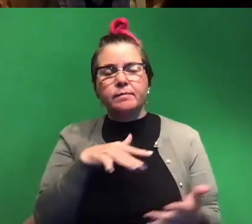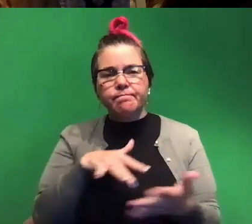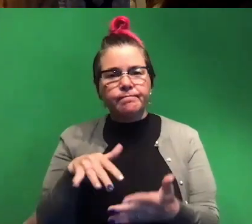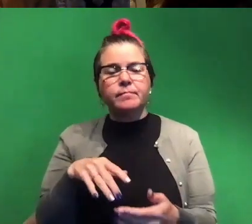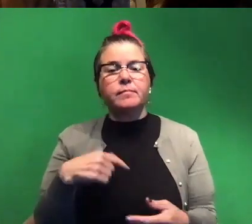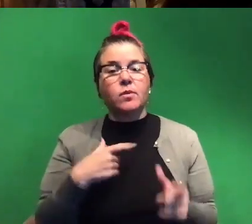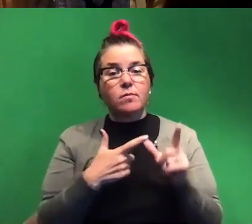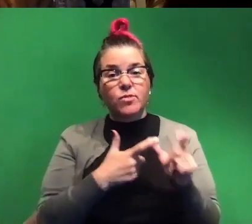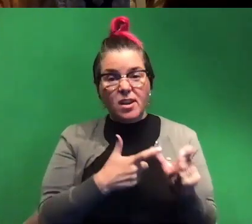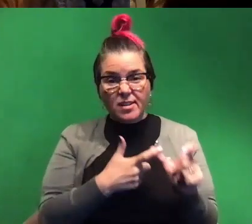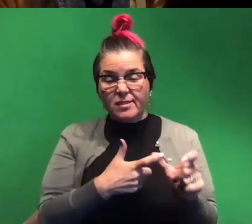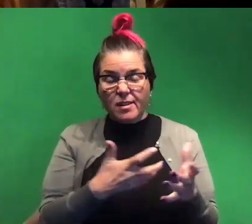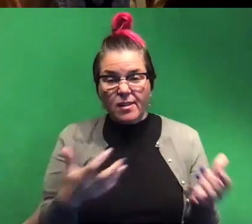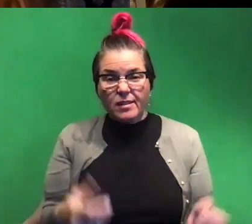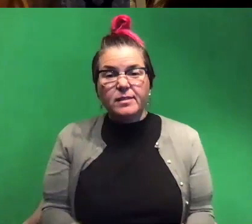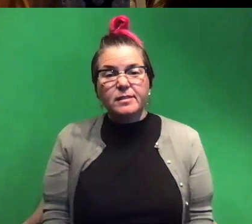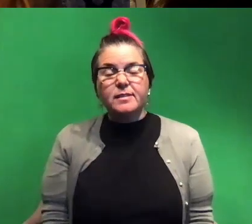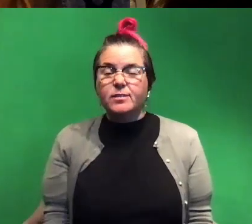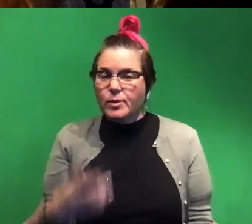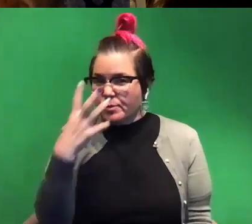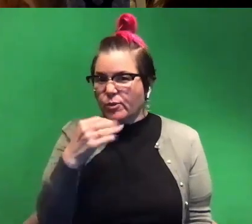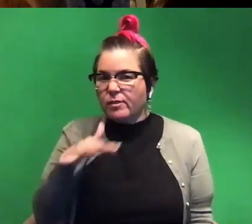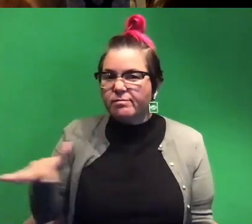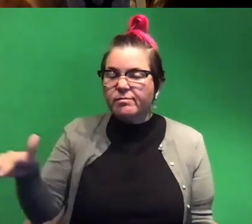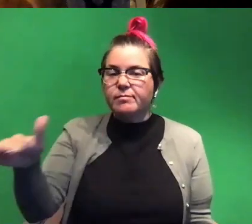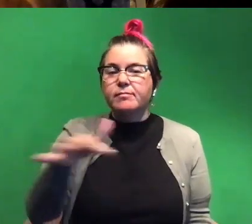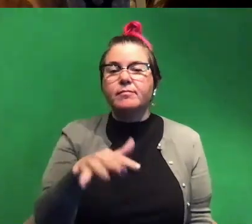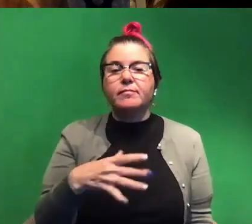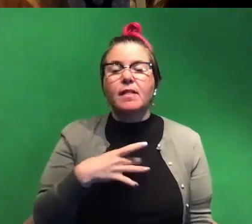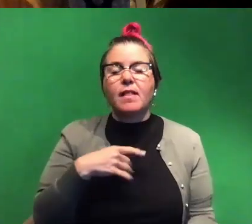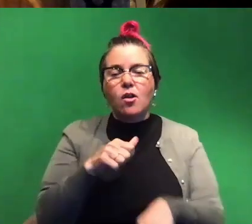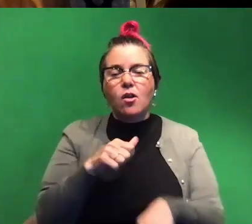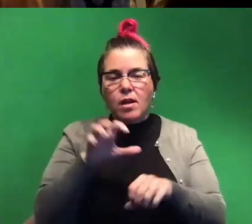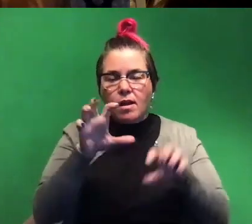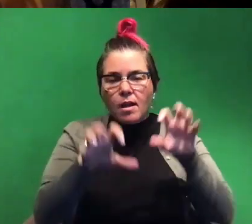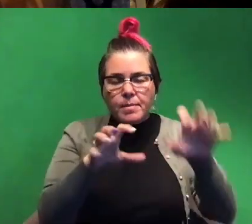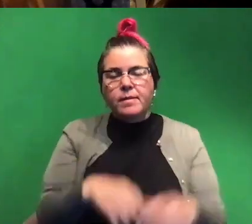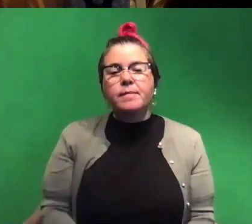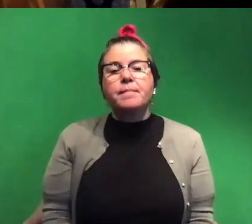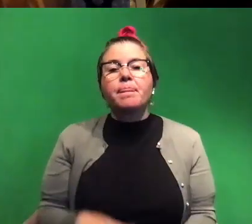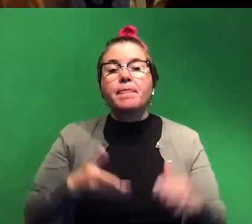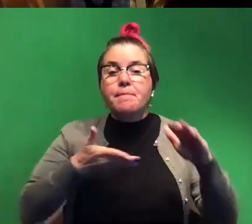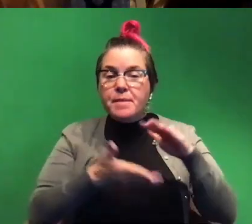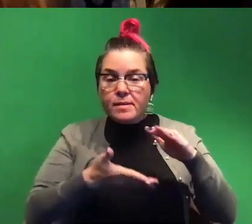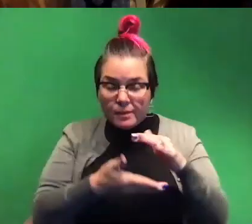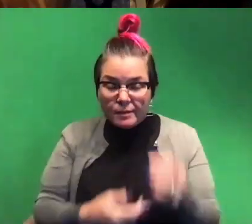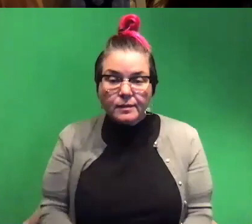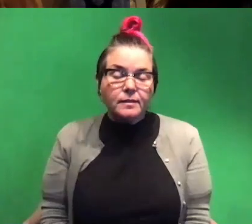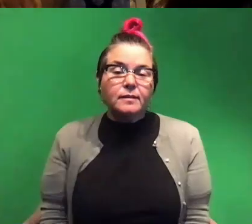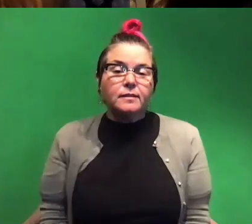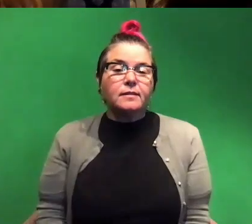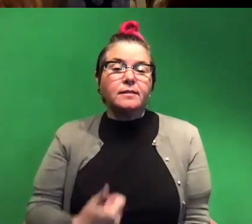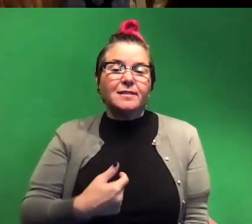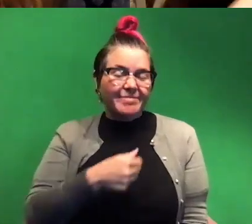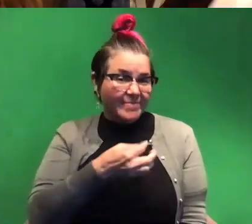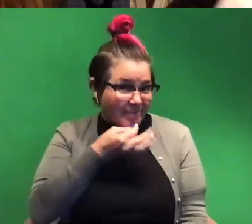a lot. It's really pretty. I also like rock climbing and baking. I'm not a good baker.